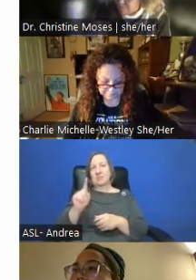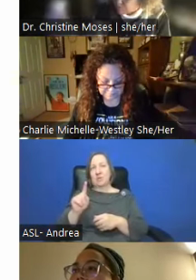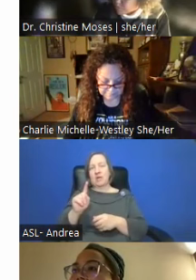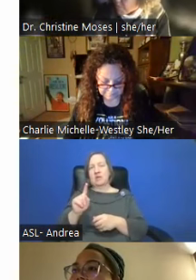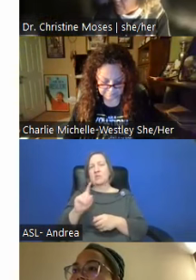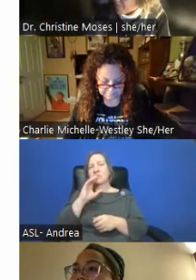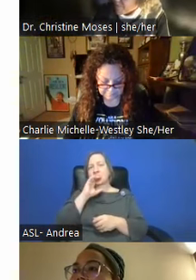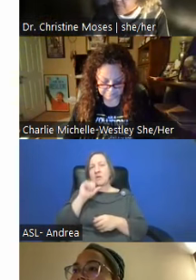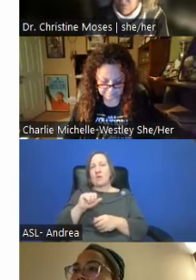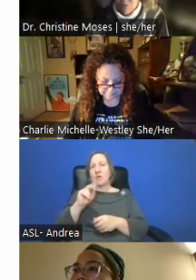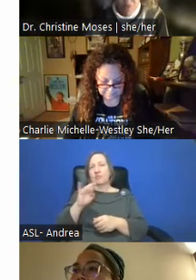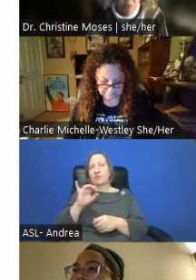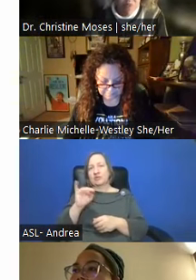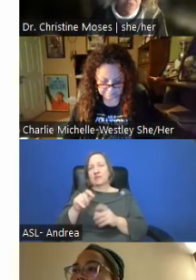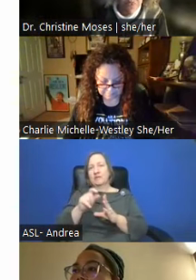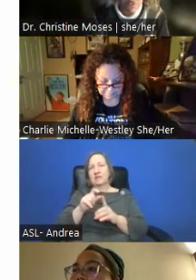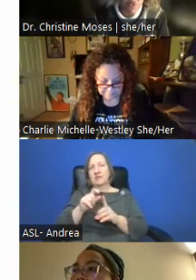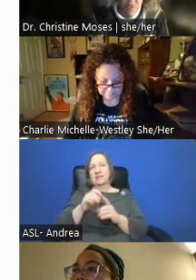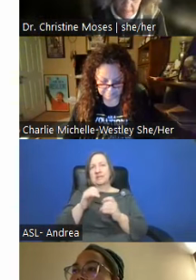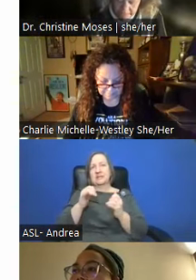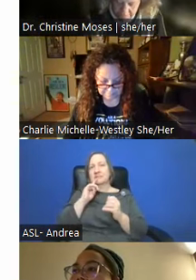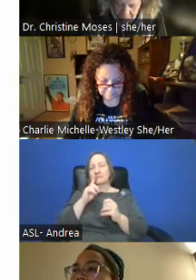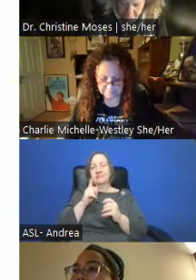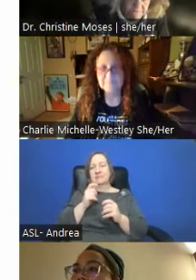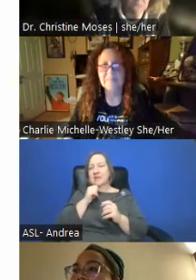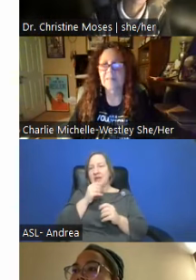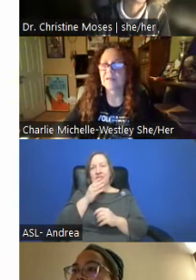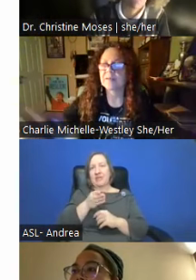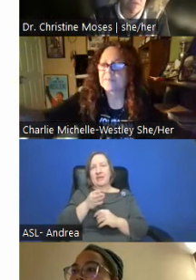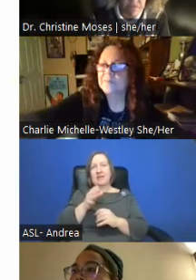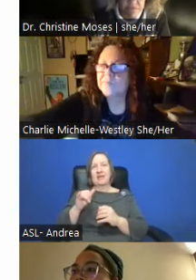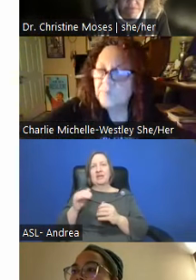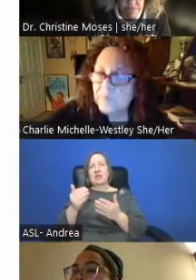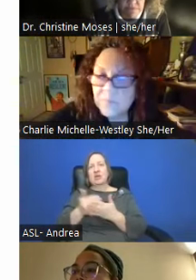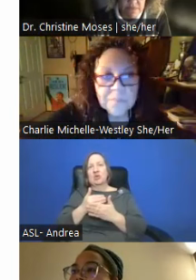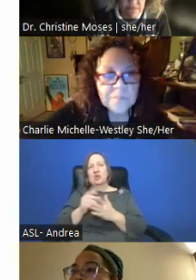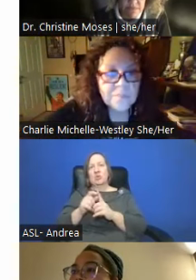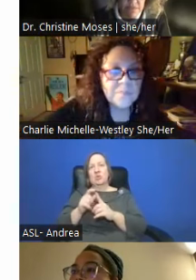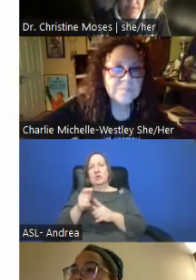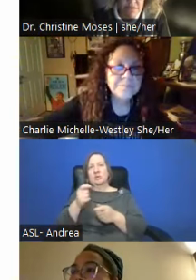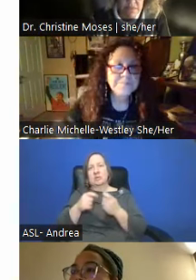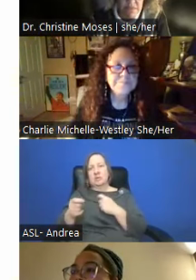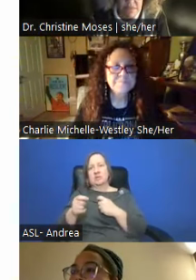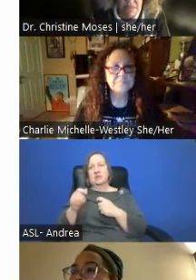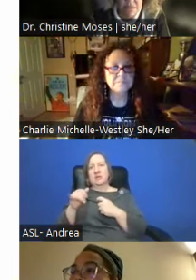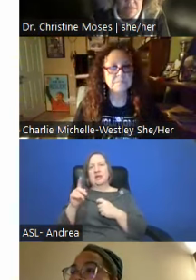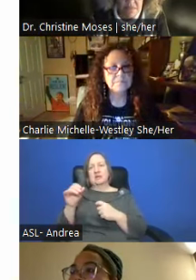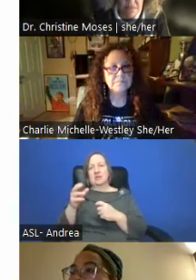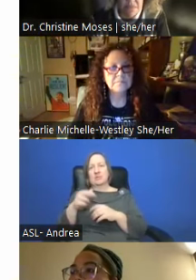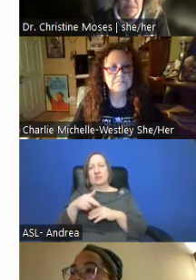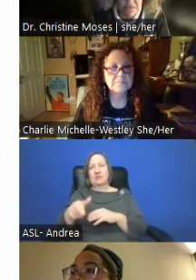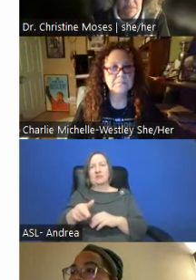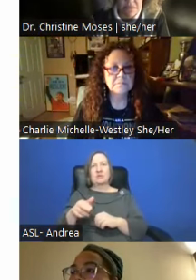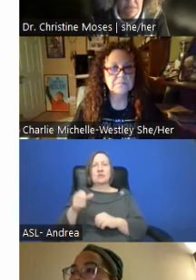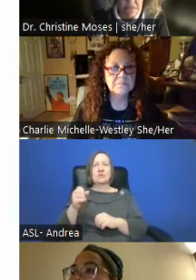an old version of the text and is actually not there. This is the actual text that was referred by the document.